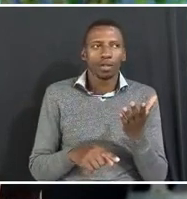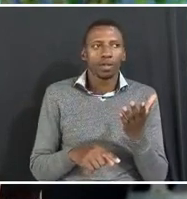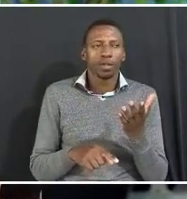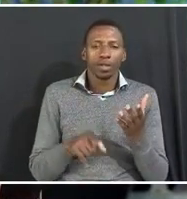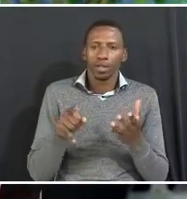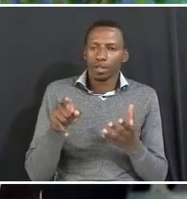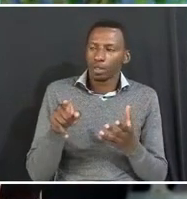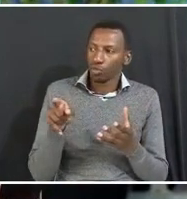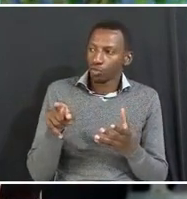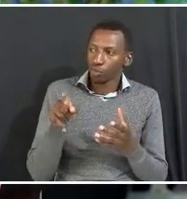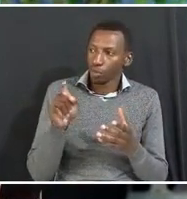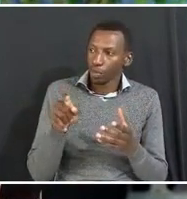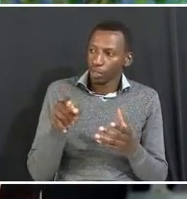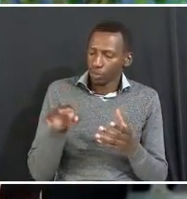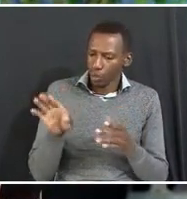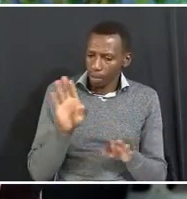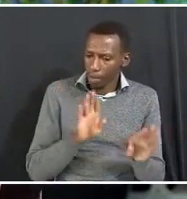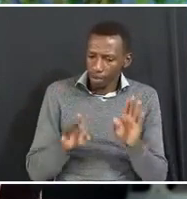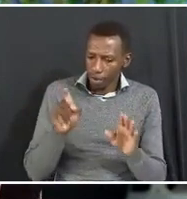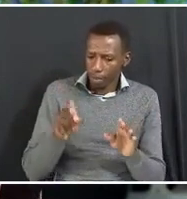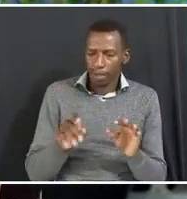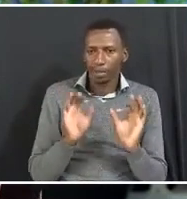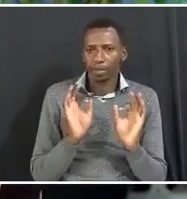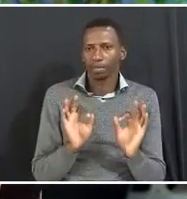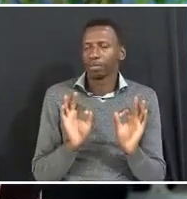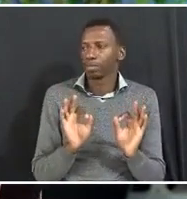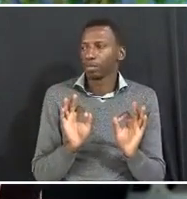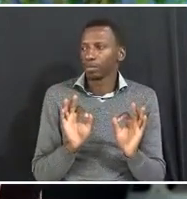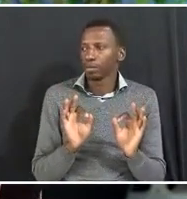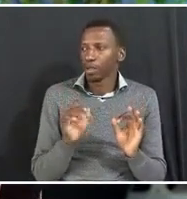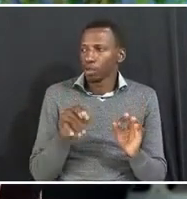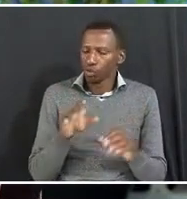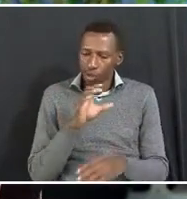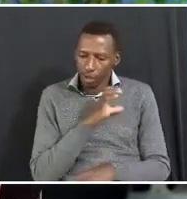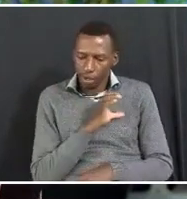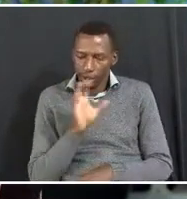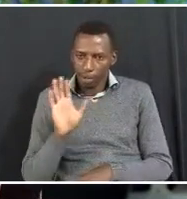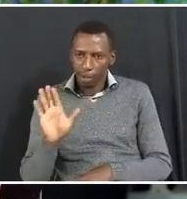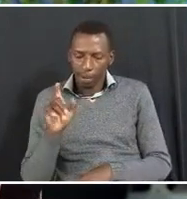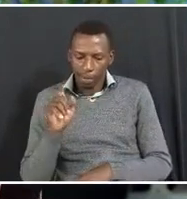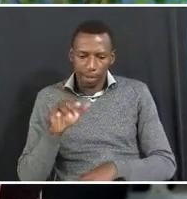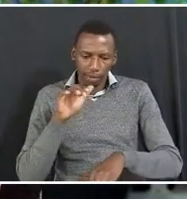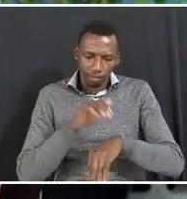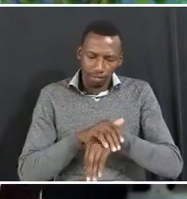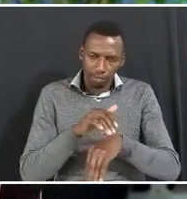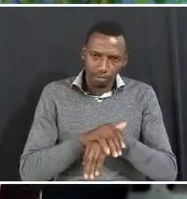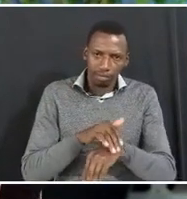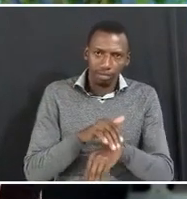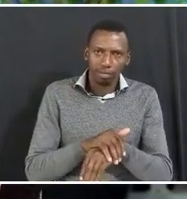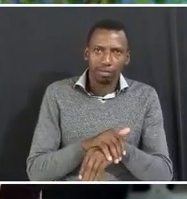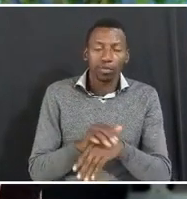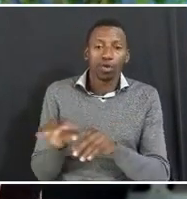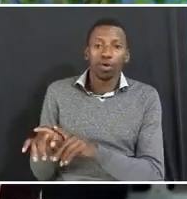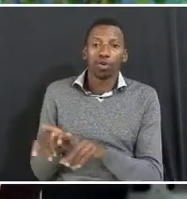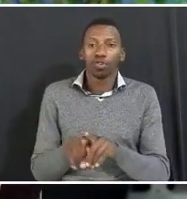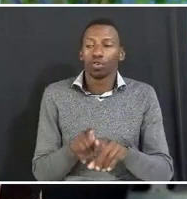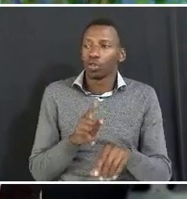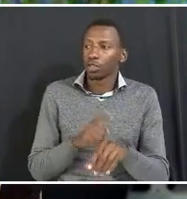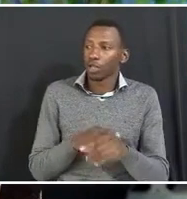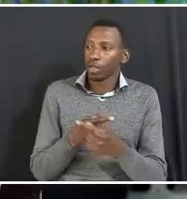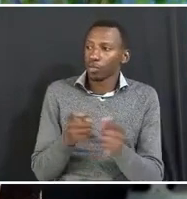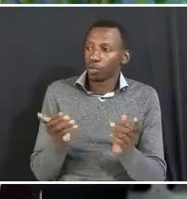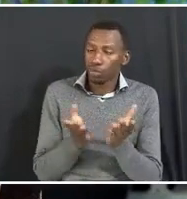person has to be of good repute. Their reputation and character should be good, so that even as they